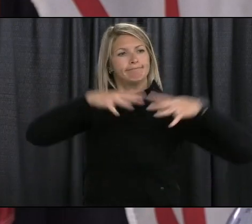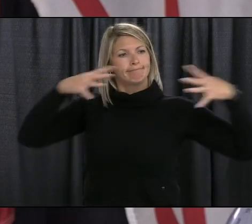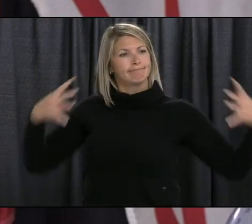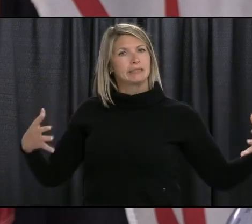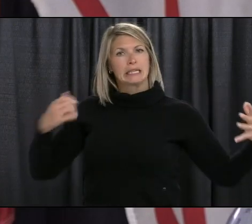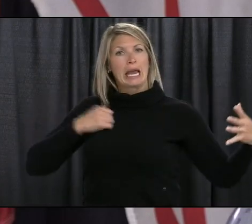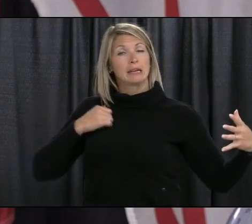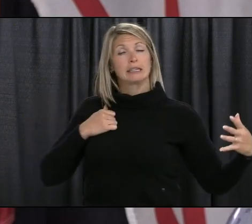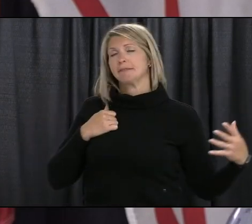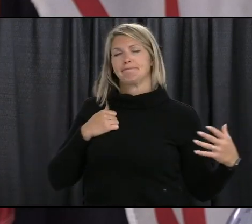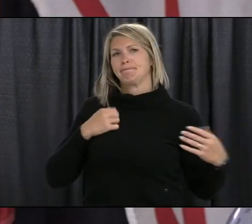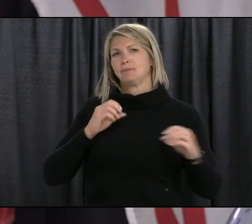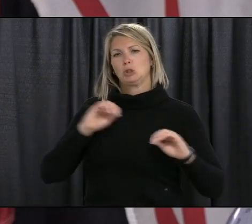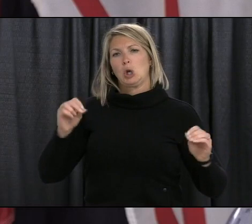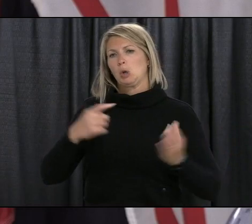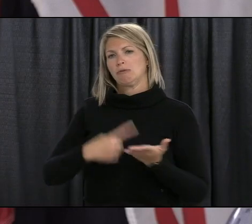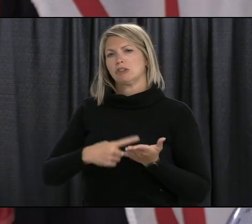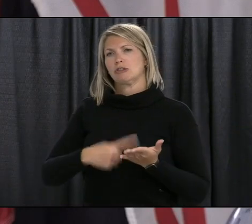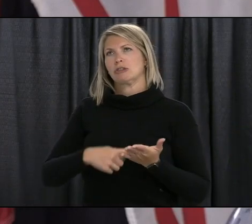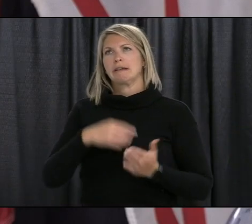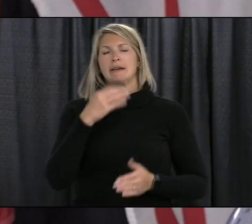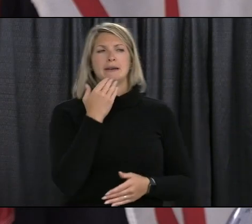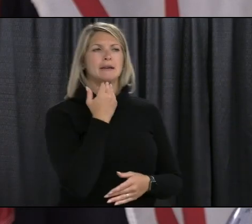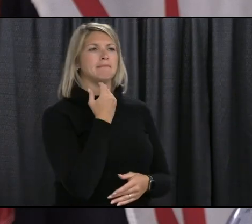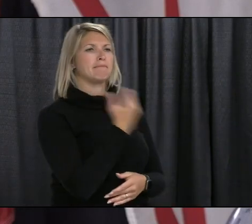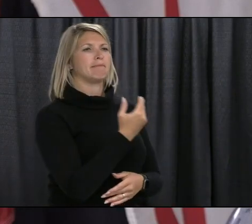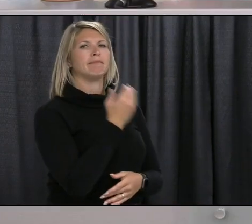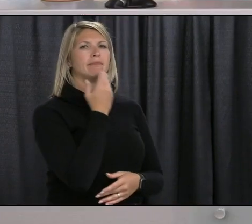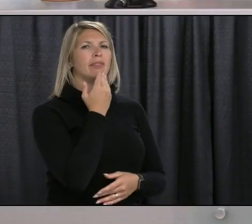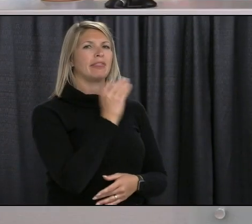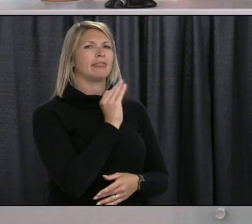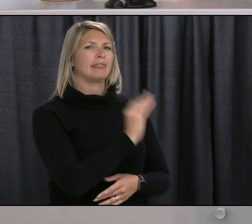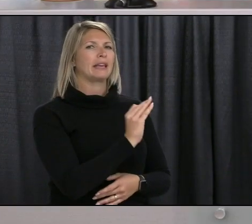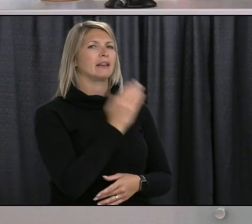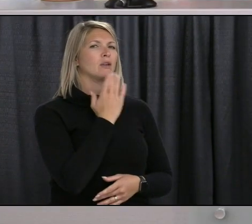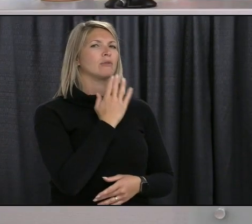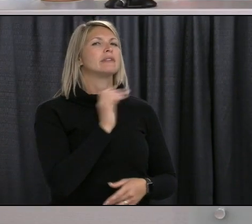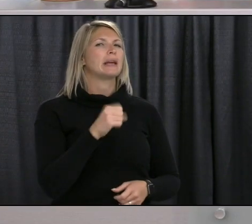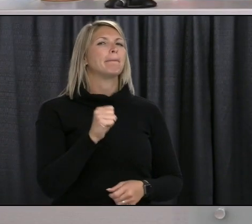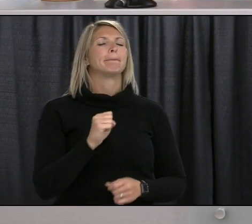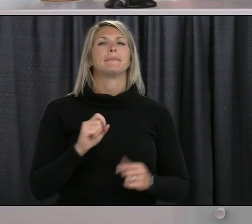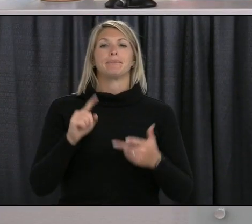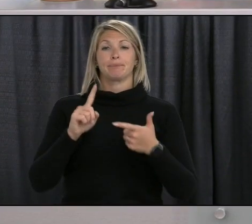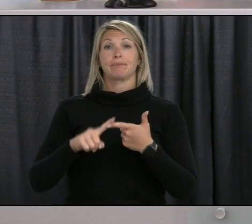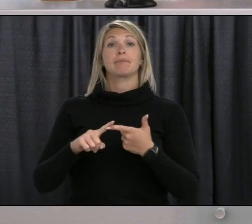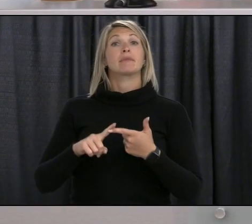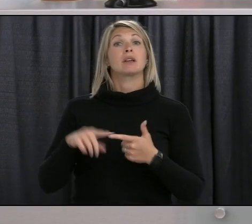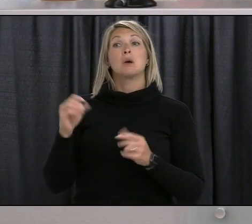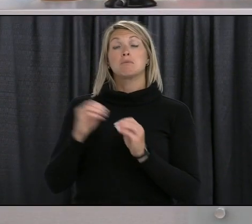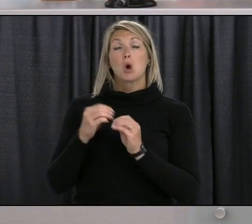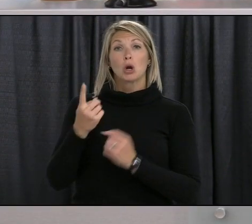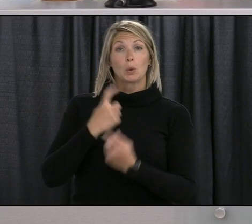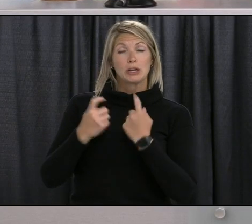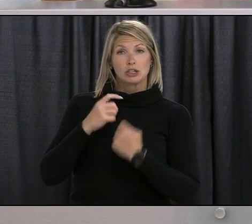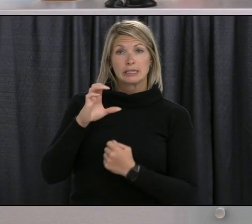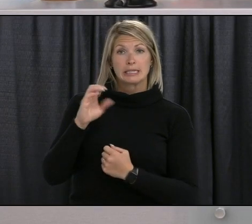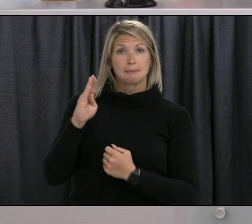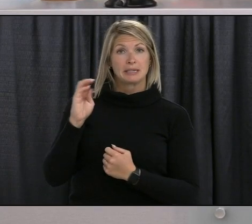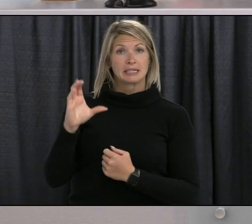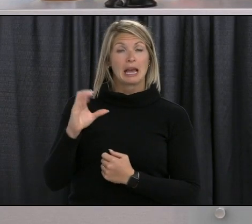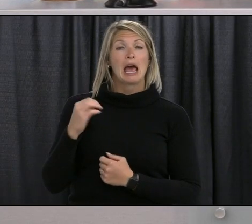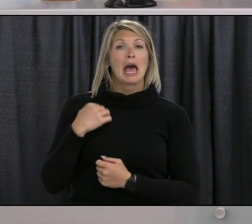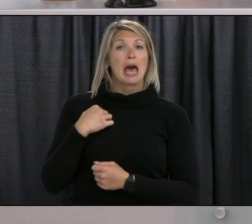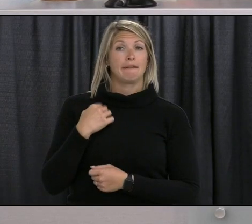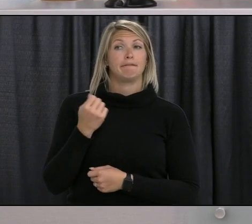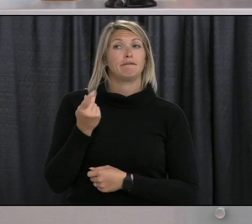bubble. That's exactly what I was asking. Thank you. Peter Cowan, do you have any further questions? Yes, I have a couple more